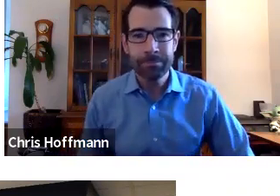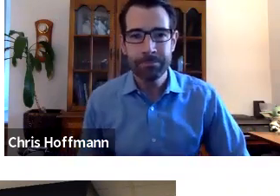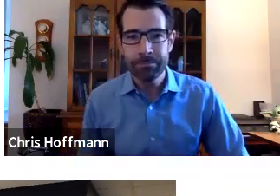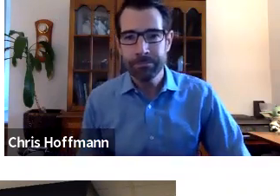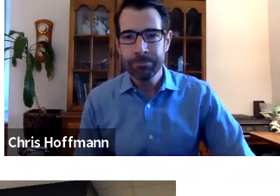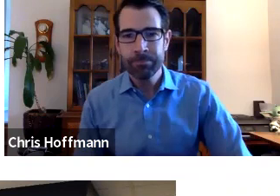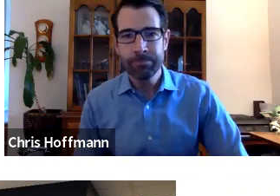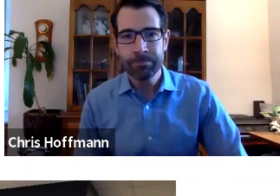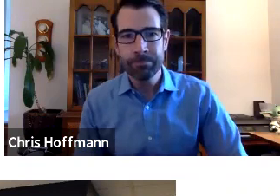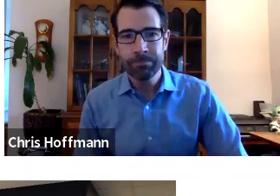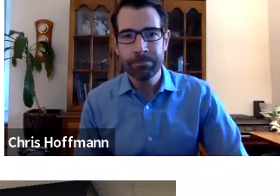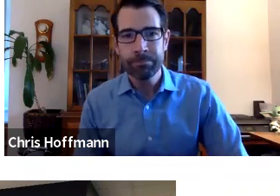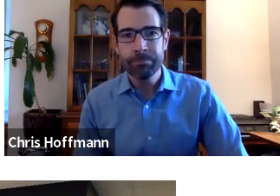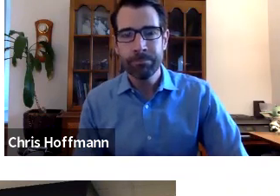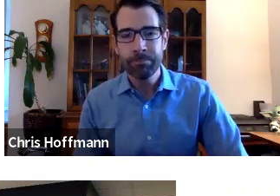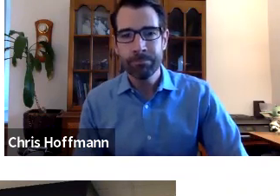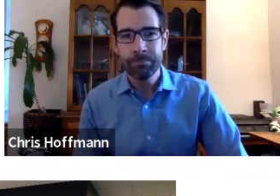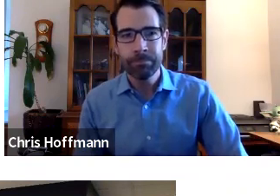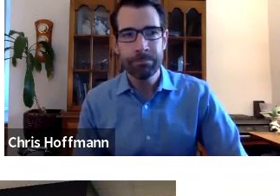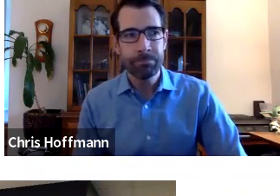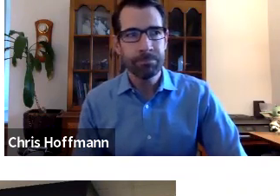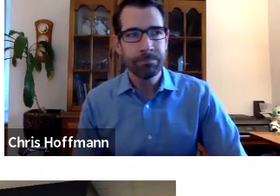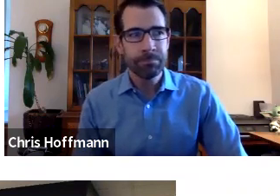our campus. Next slide, please.